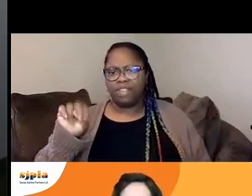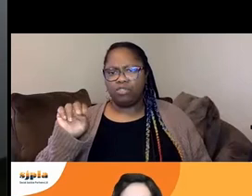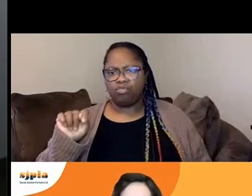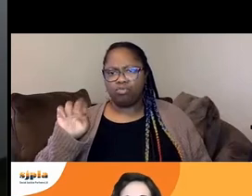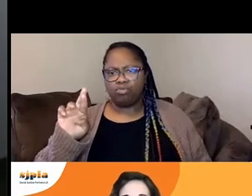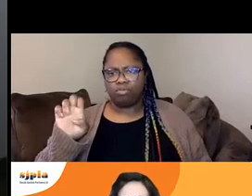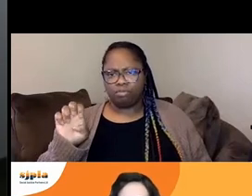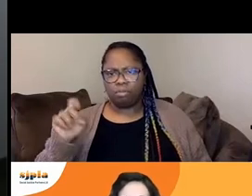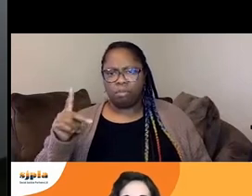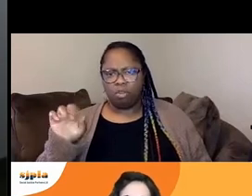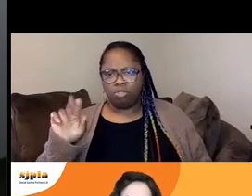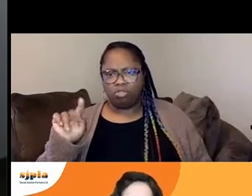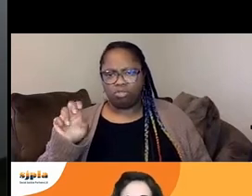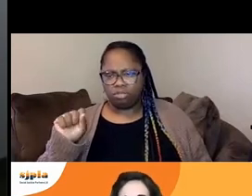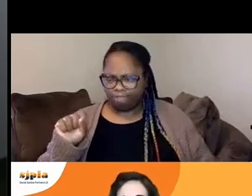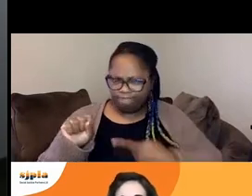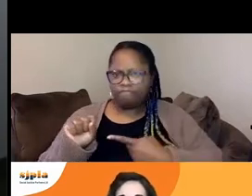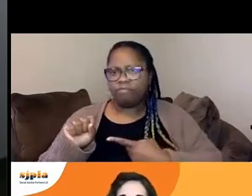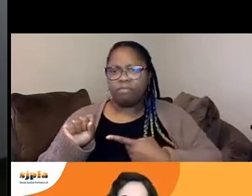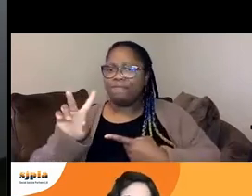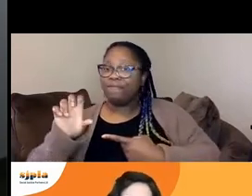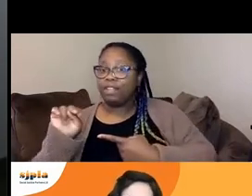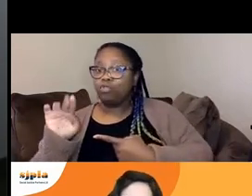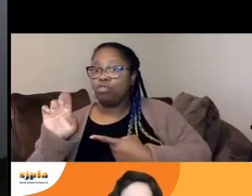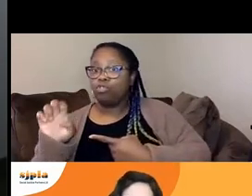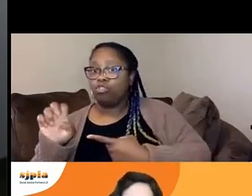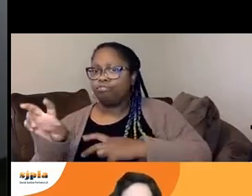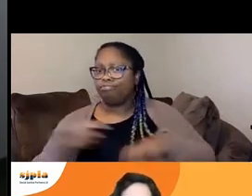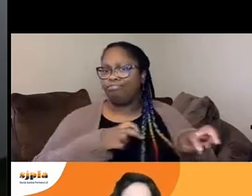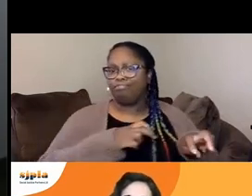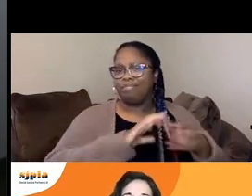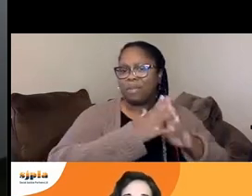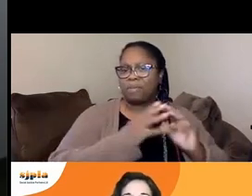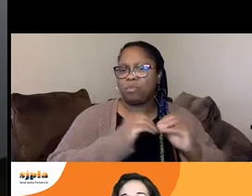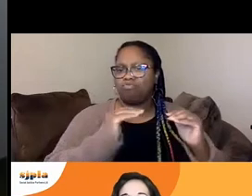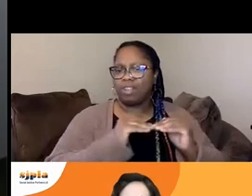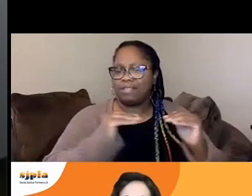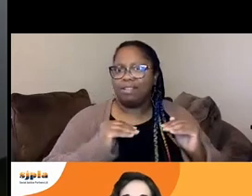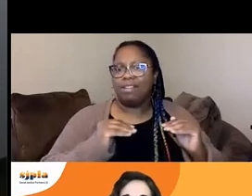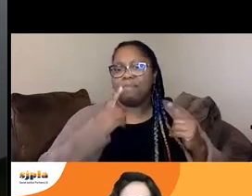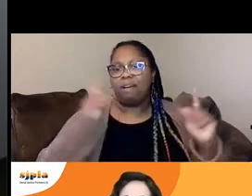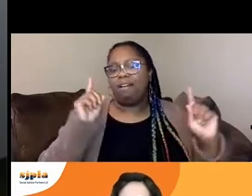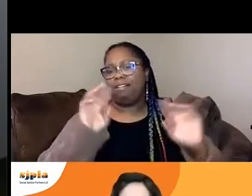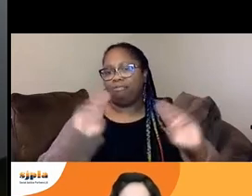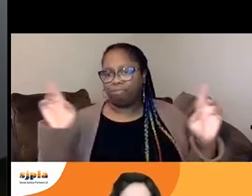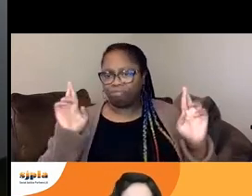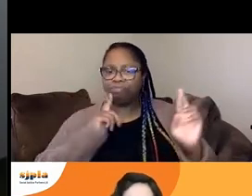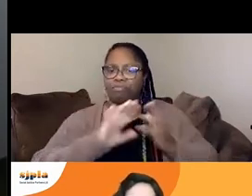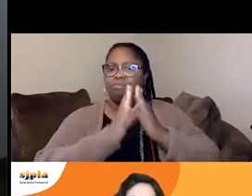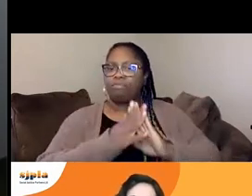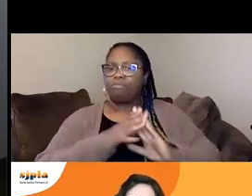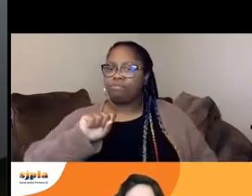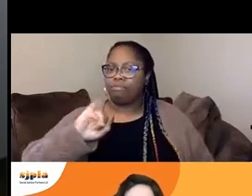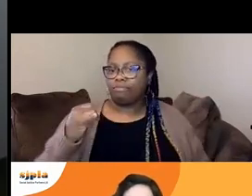inner work of shifting from that venture frame to a justice frame. So we knew that we were finally ready to become Social Justice